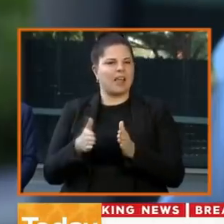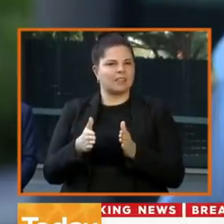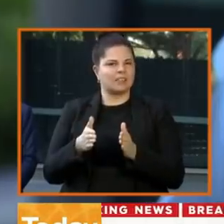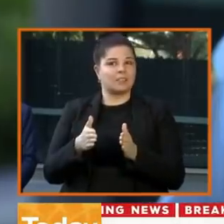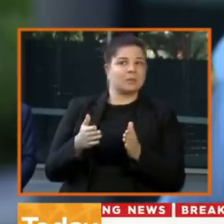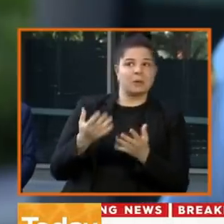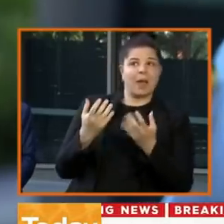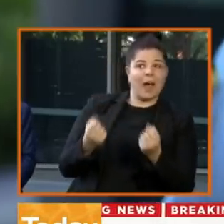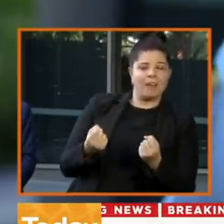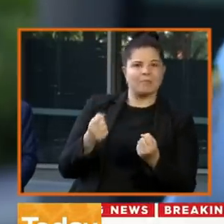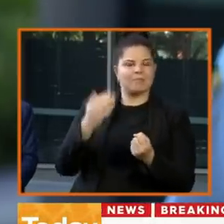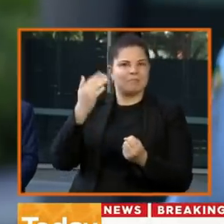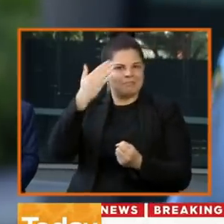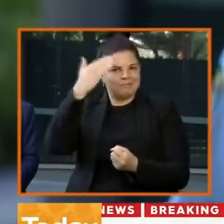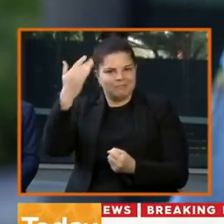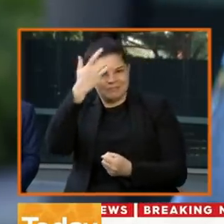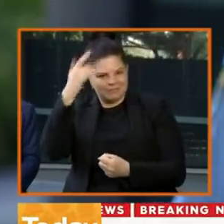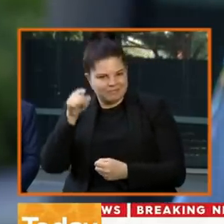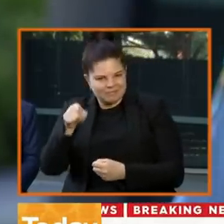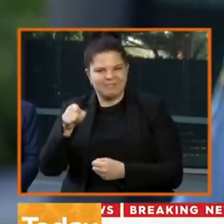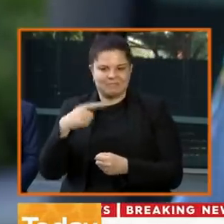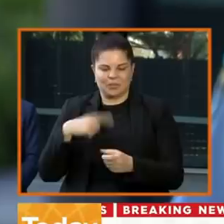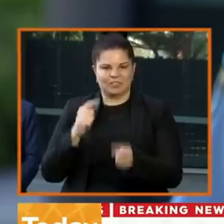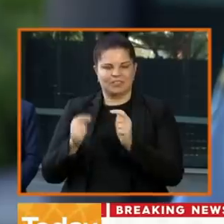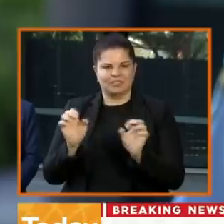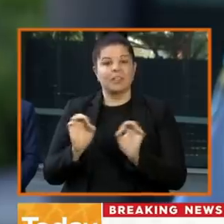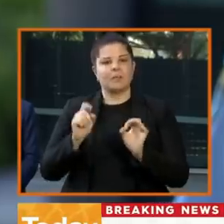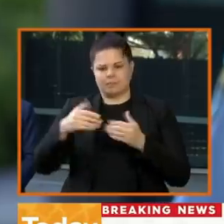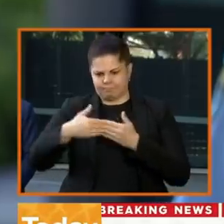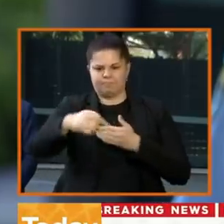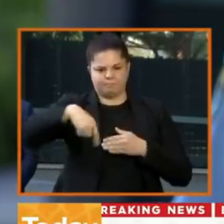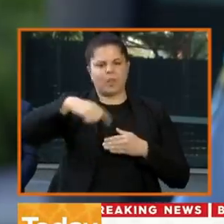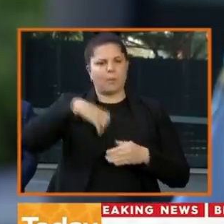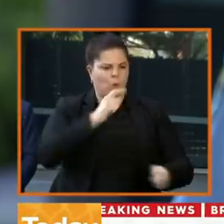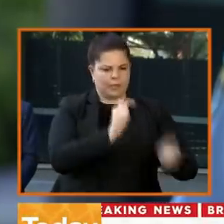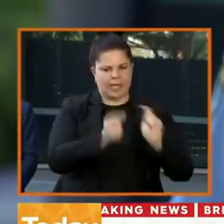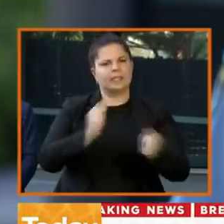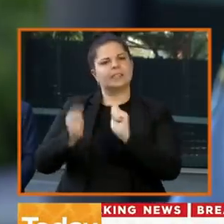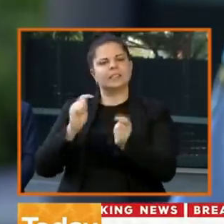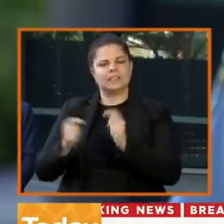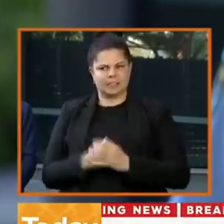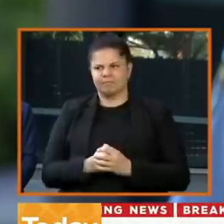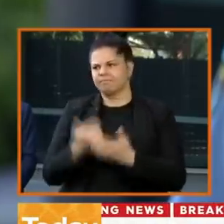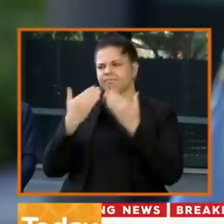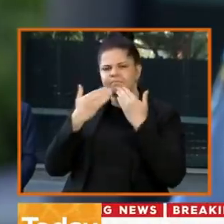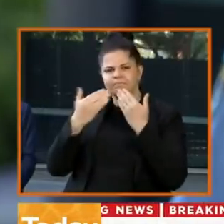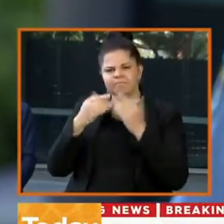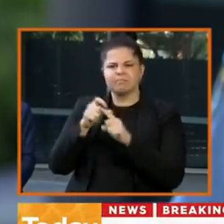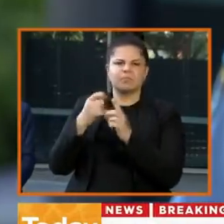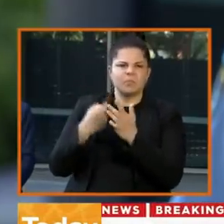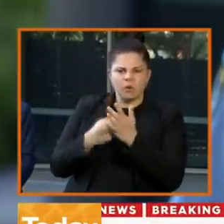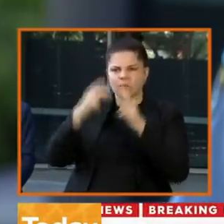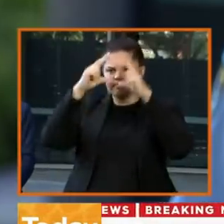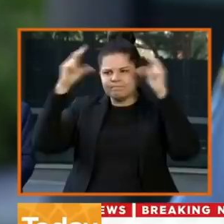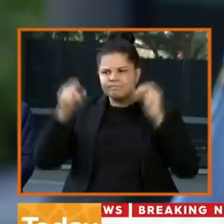our health officials will be ramping up testing, and I want to thank them because in New South Wales, we've almost conducted double the number of